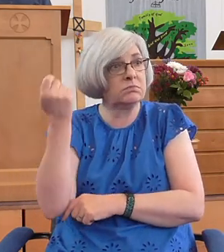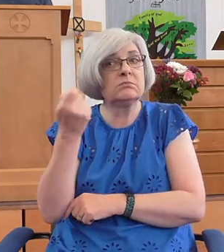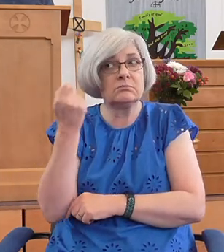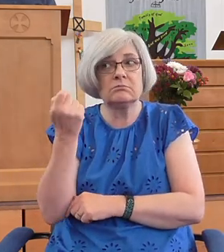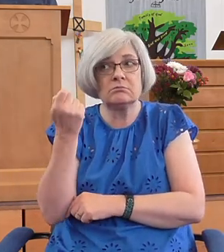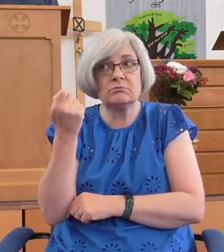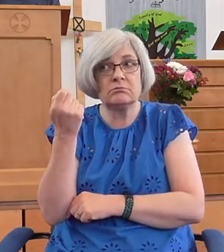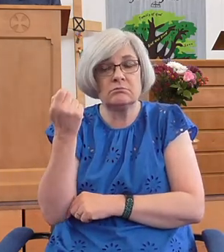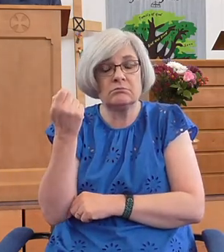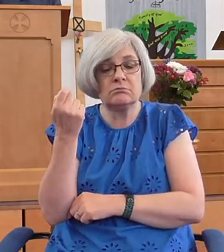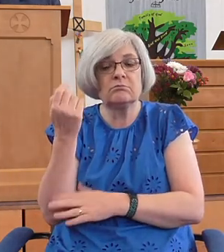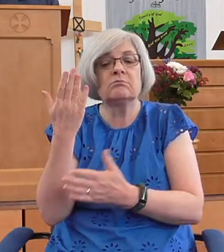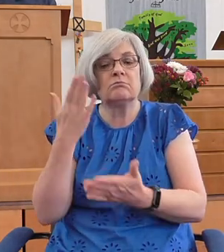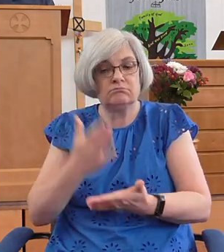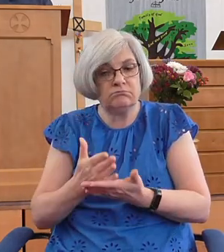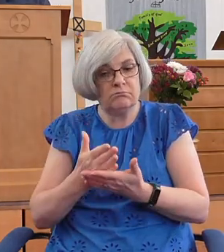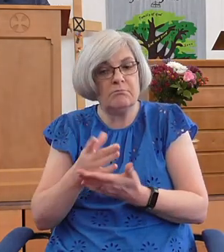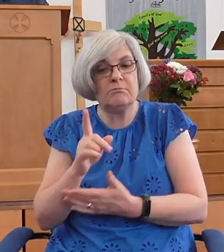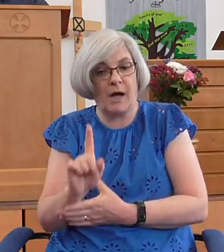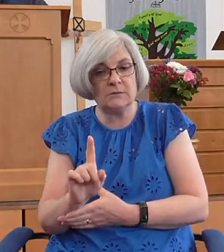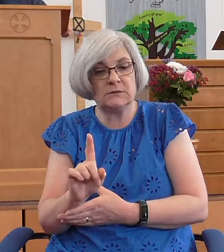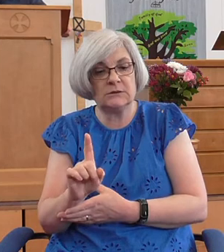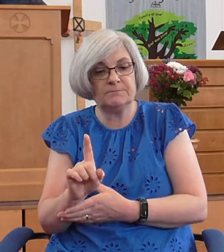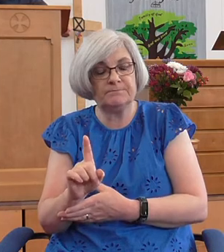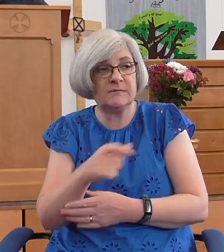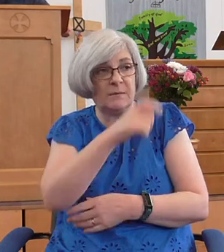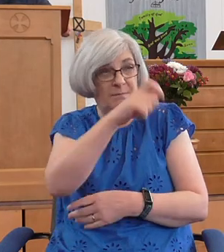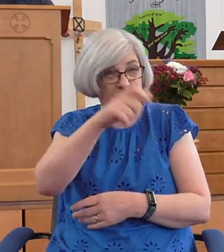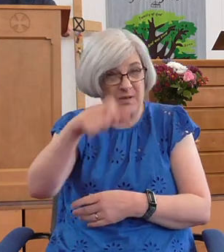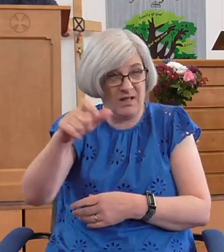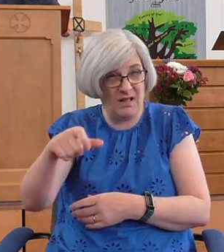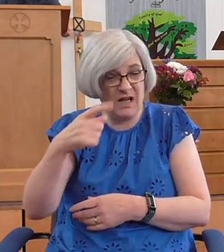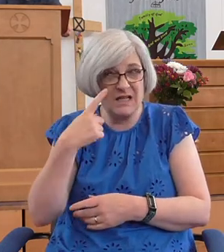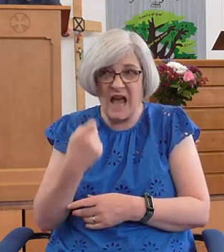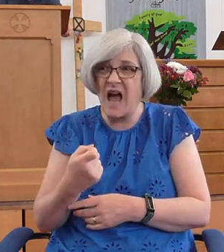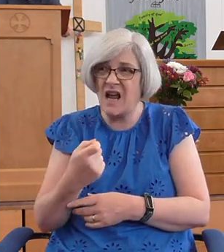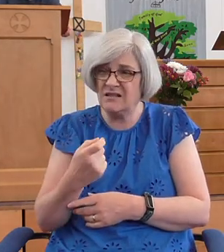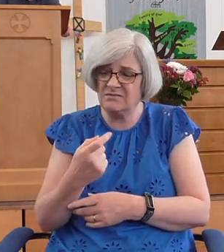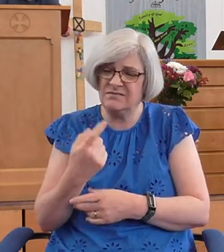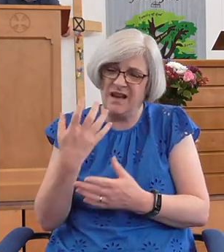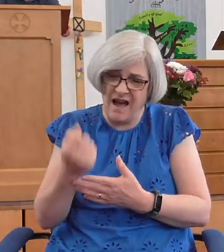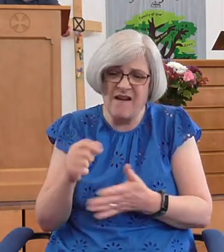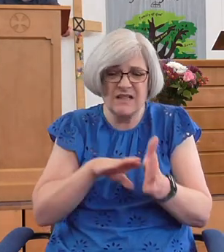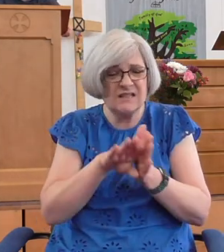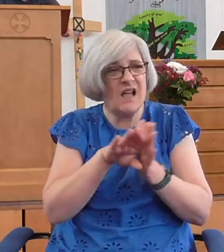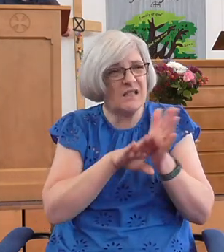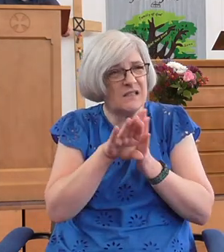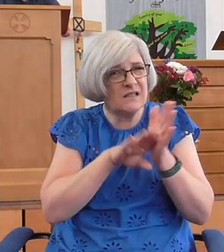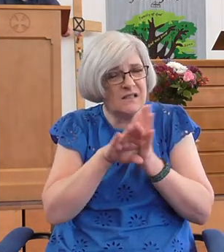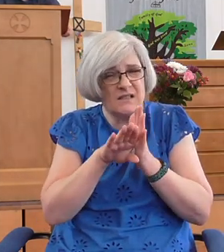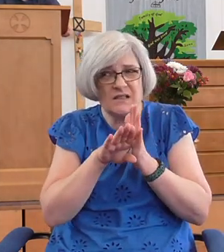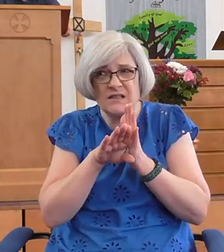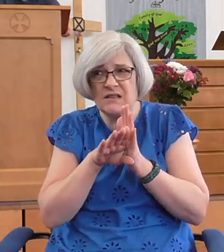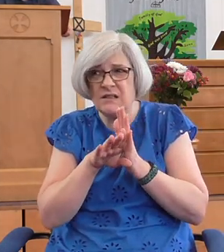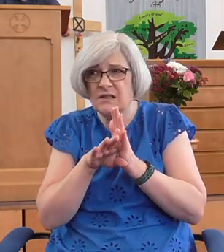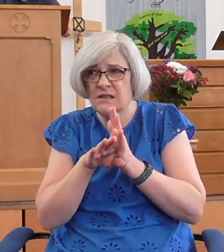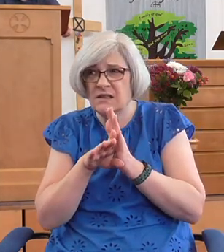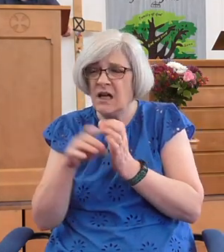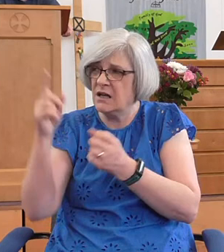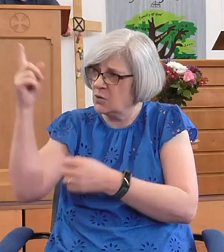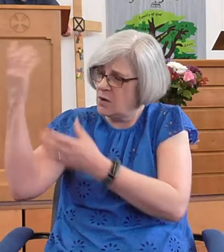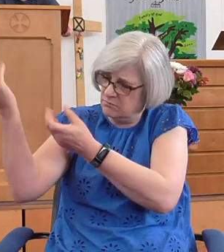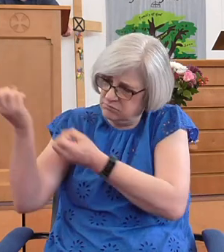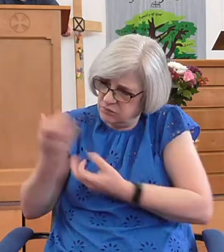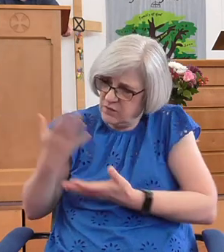And yet, even so, his people can come through the time of testing by his grace, and only by